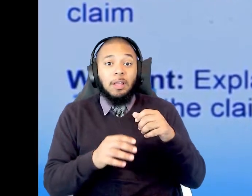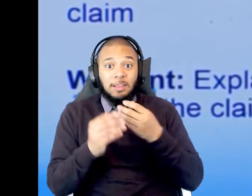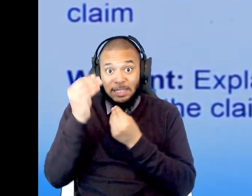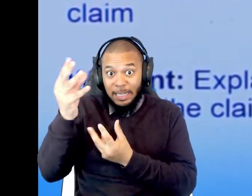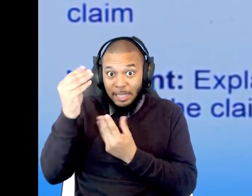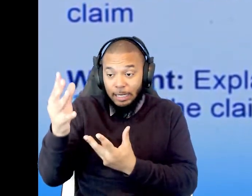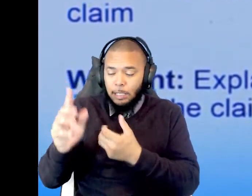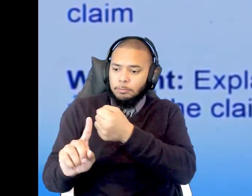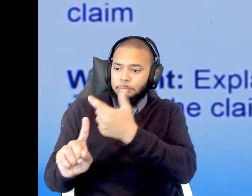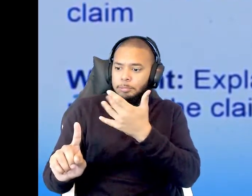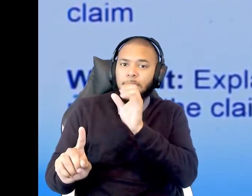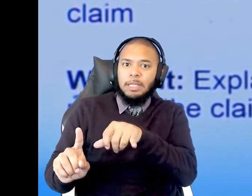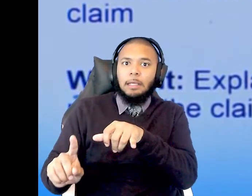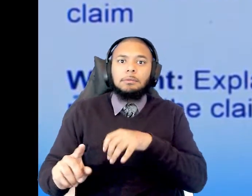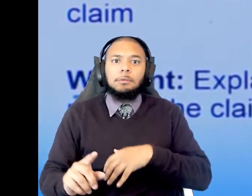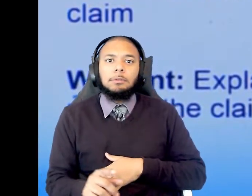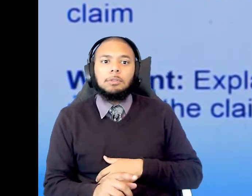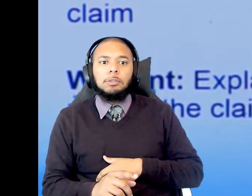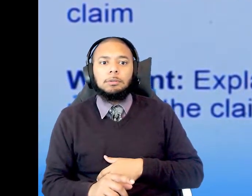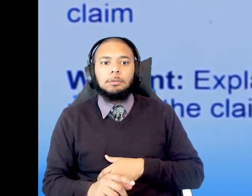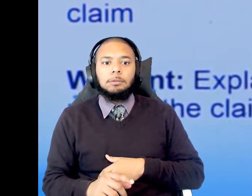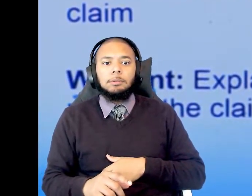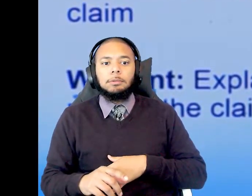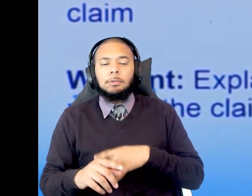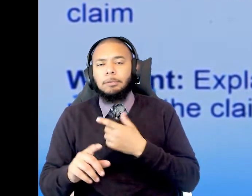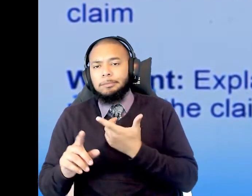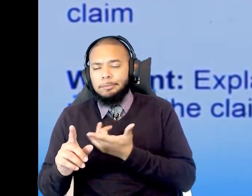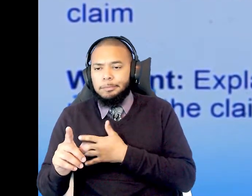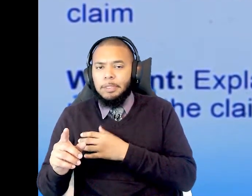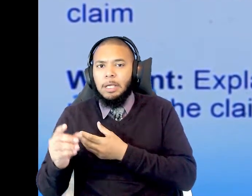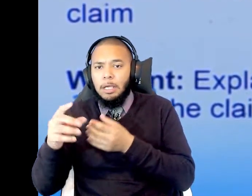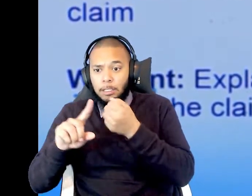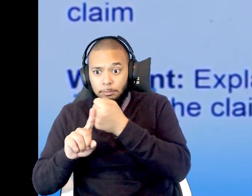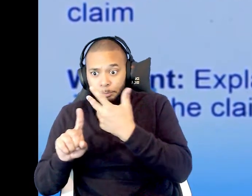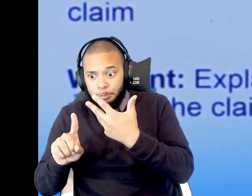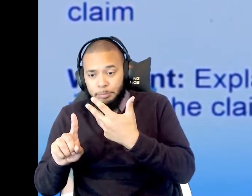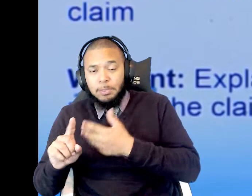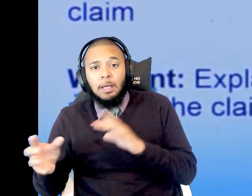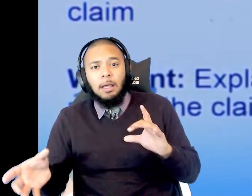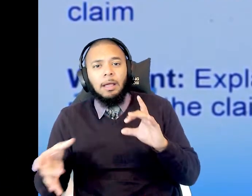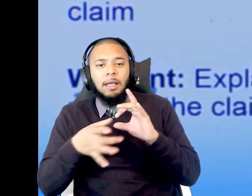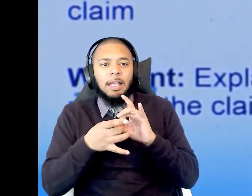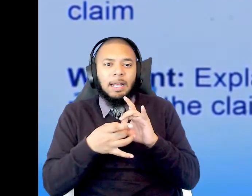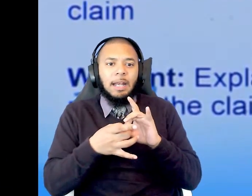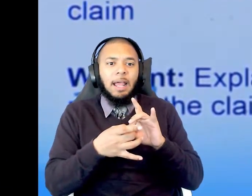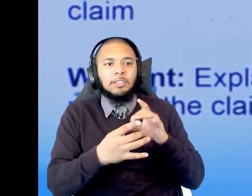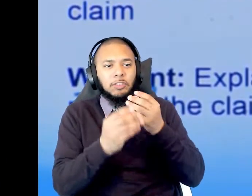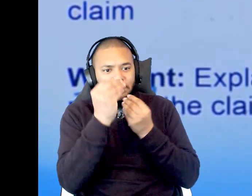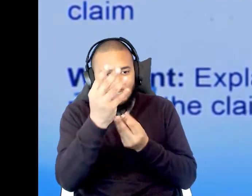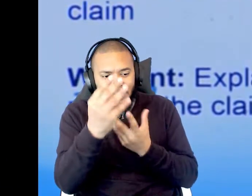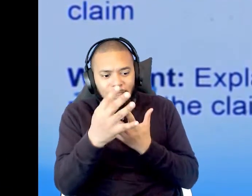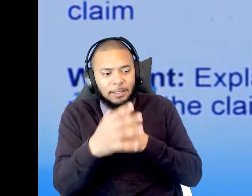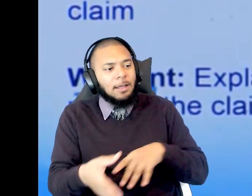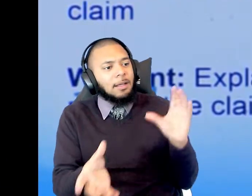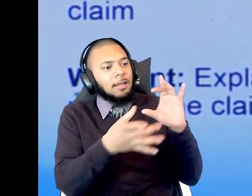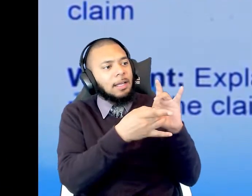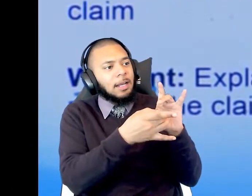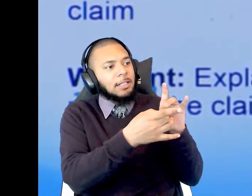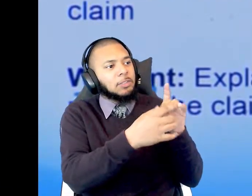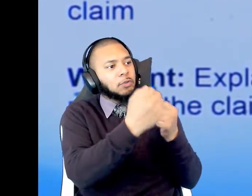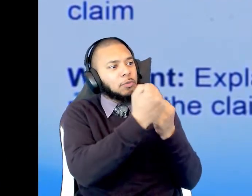connected. Warrant is connected to the data connected to the claim, and of course, the claim goes up and connects to the thesis. All nice and unified,